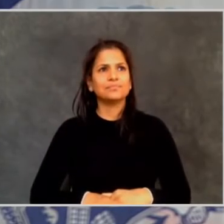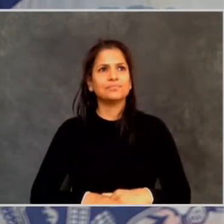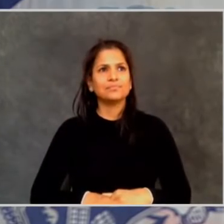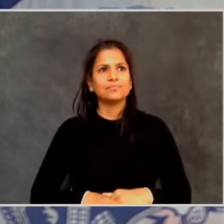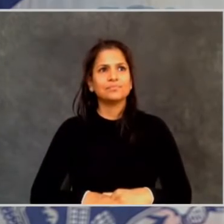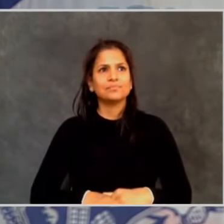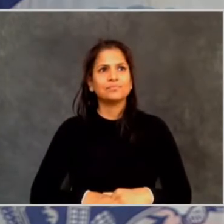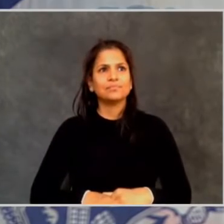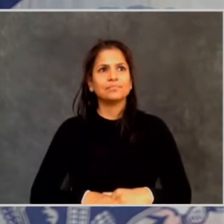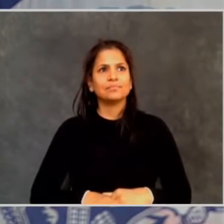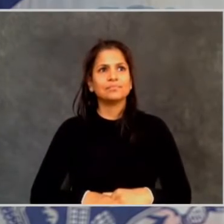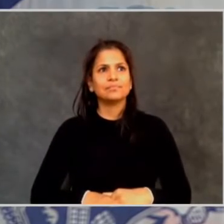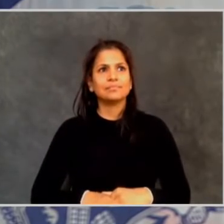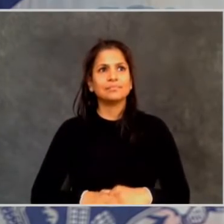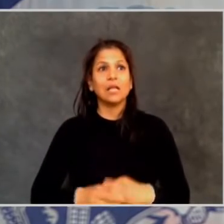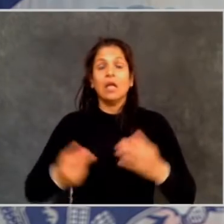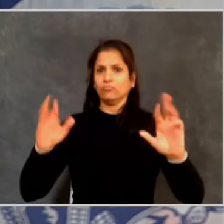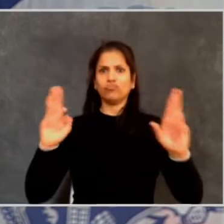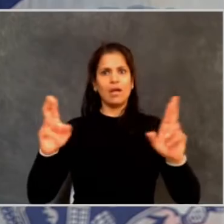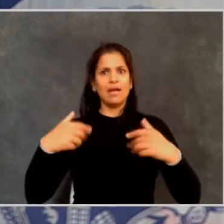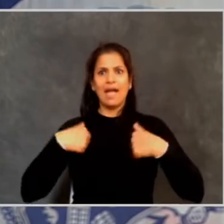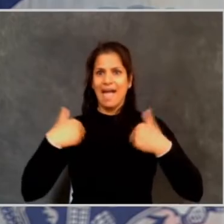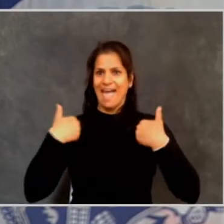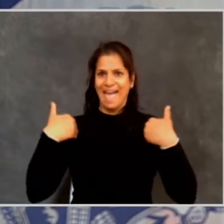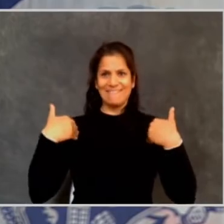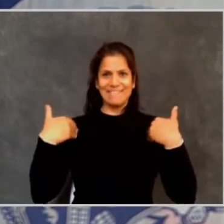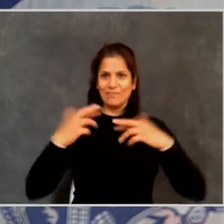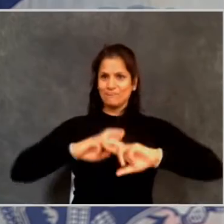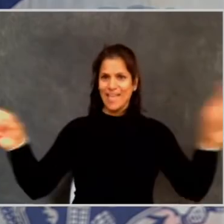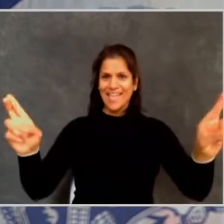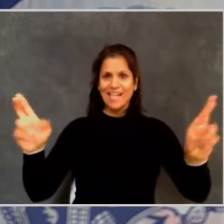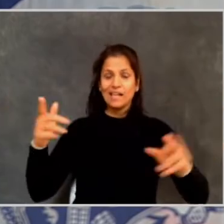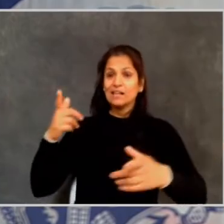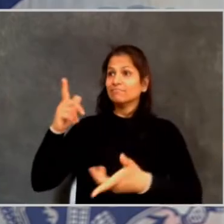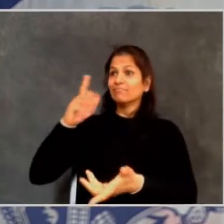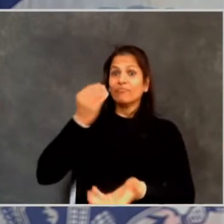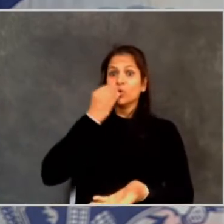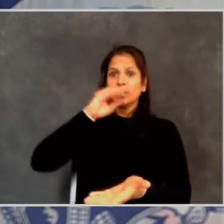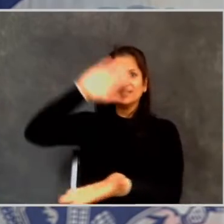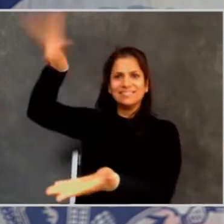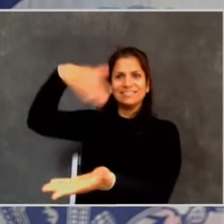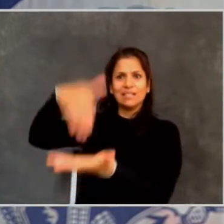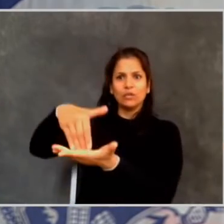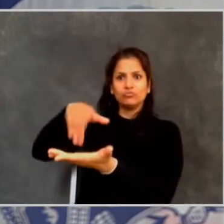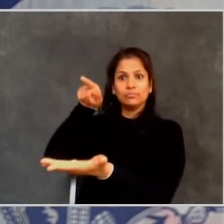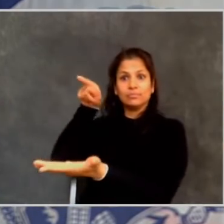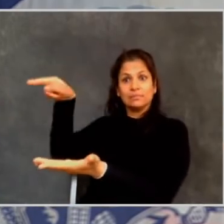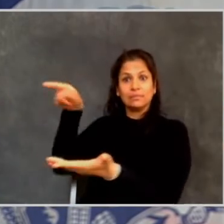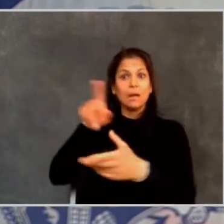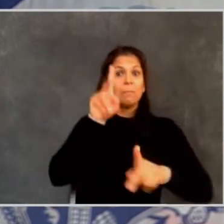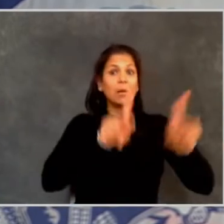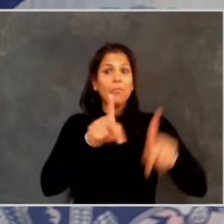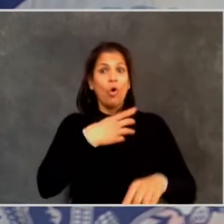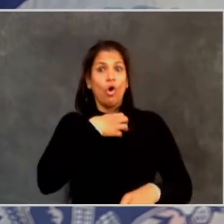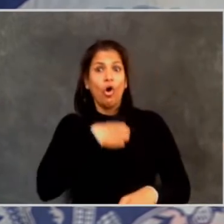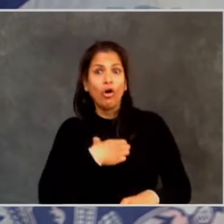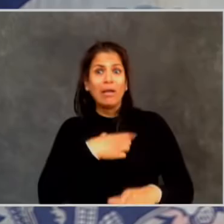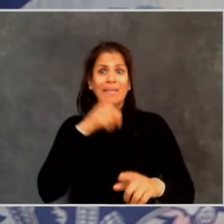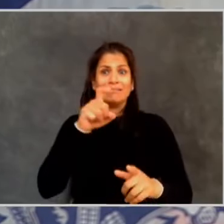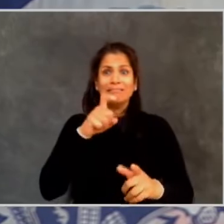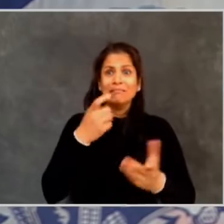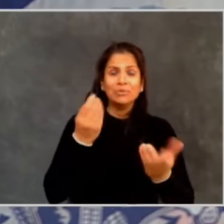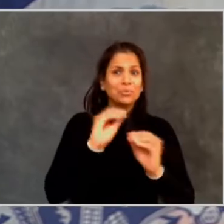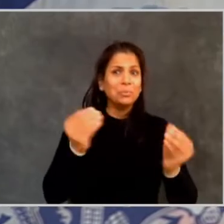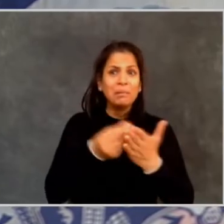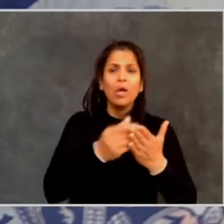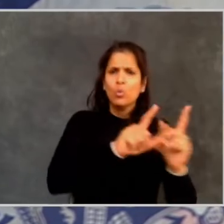God there are a lot still going on. I want to thank the supermarket workers, the grocery workers. These are folks who are doing something really heroic too. And we